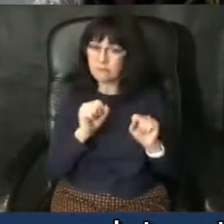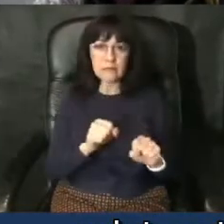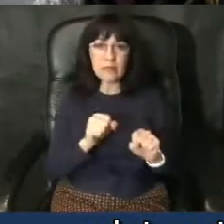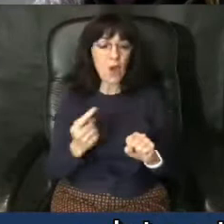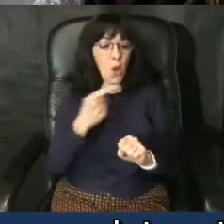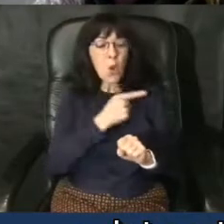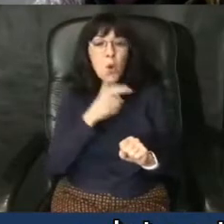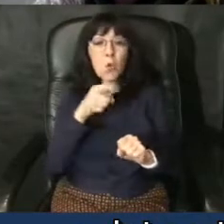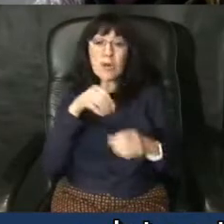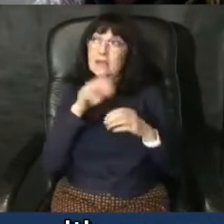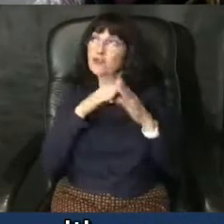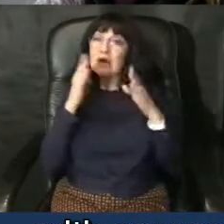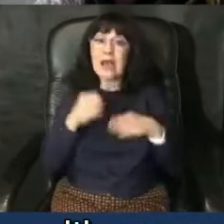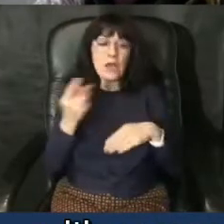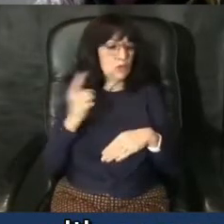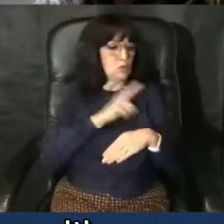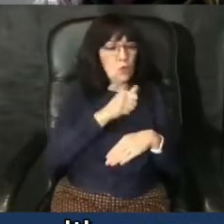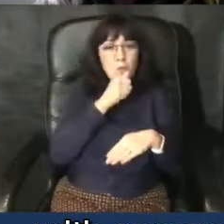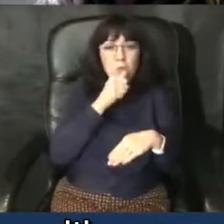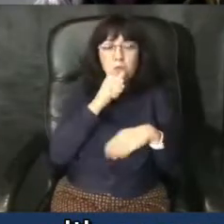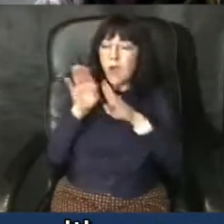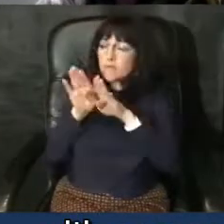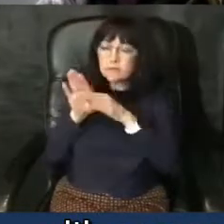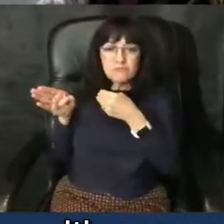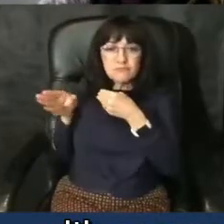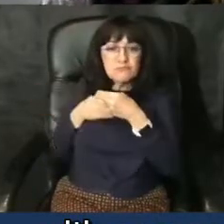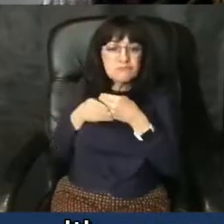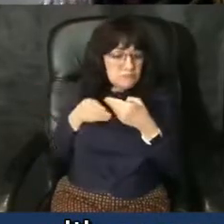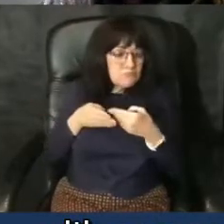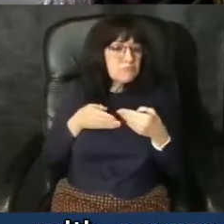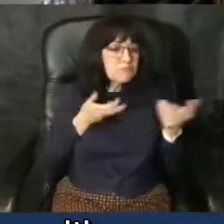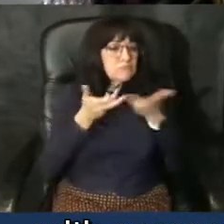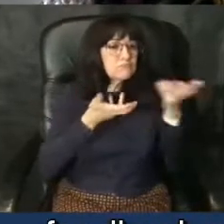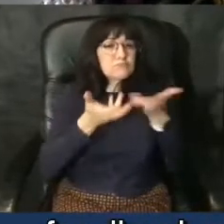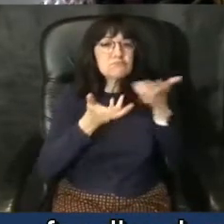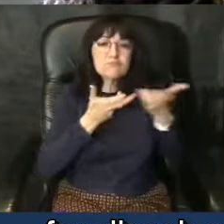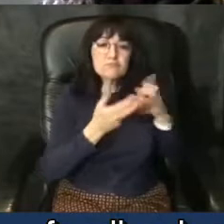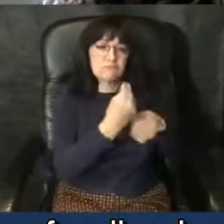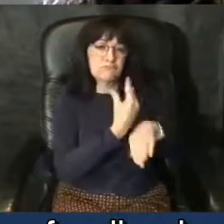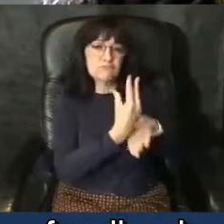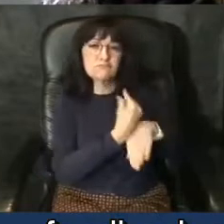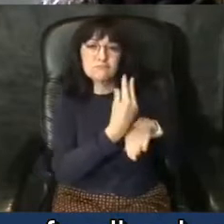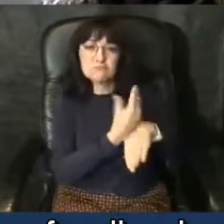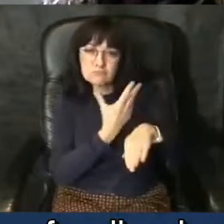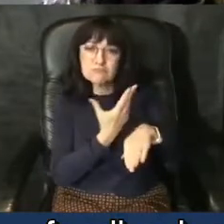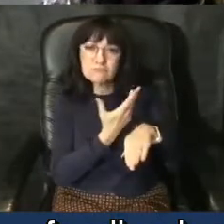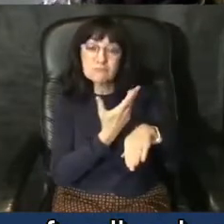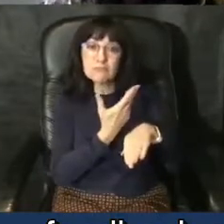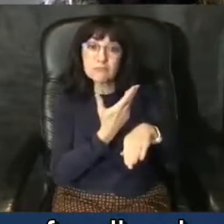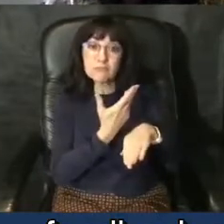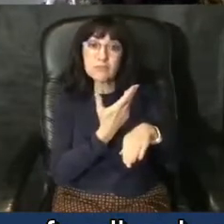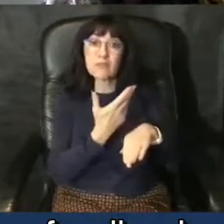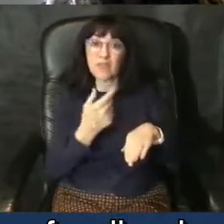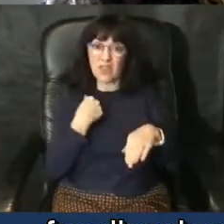and just have a phone conversation with someone. So it's so easy to do. And what we're getting feedback on is once people try it,